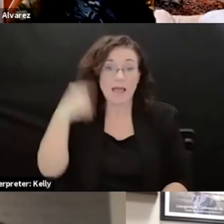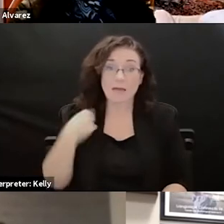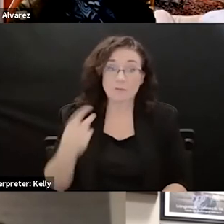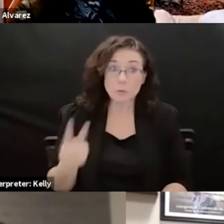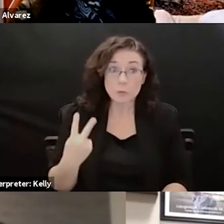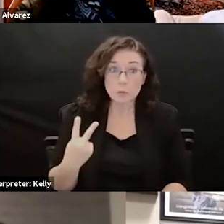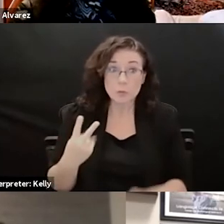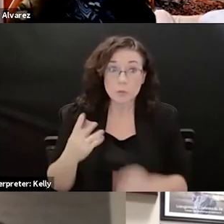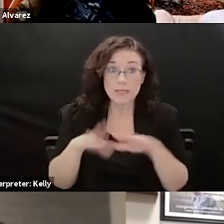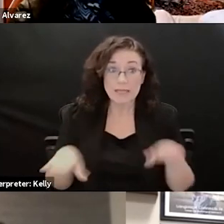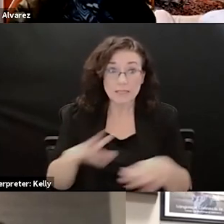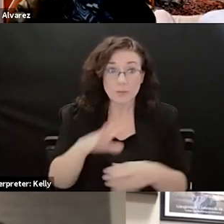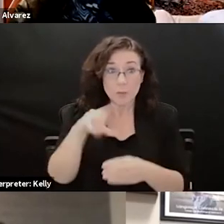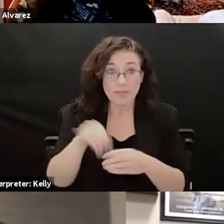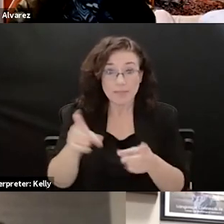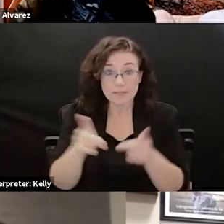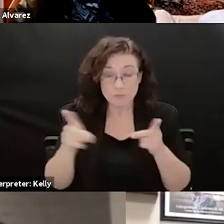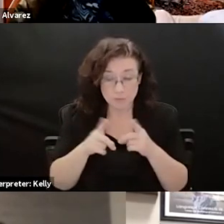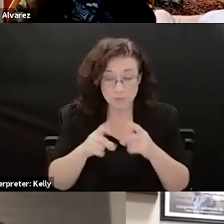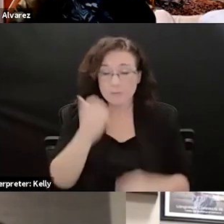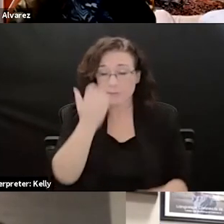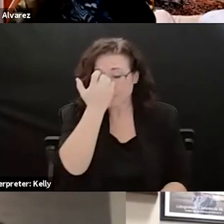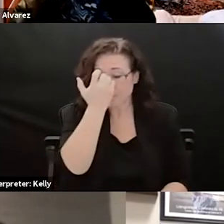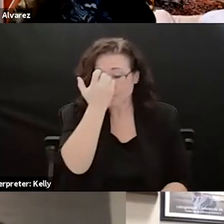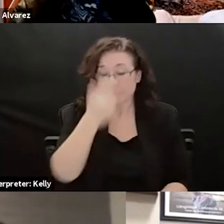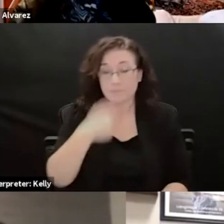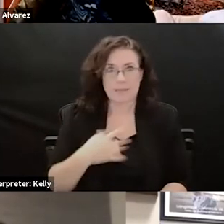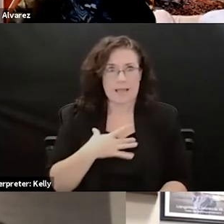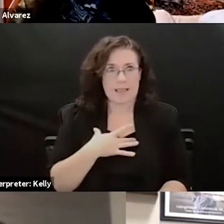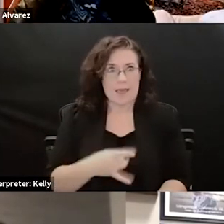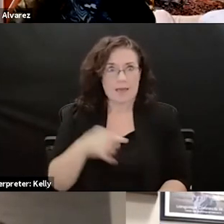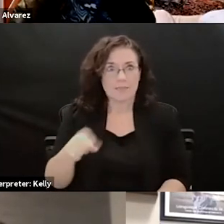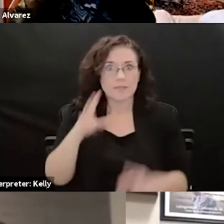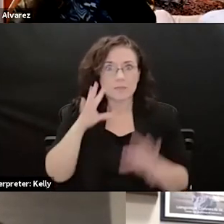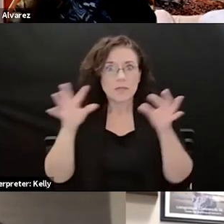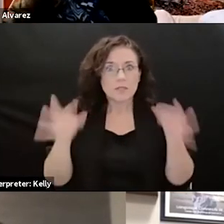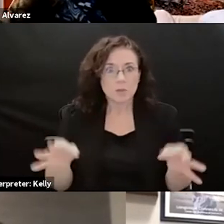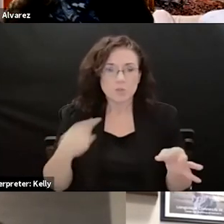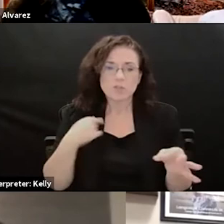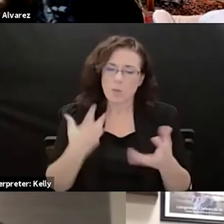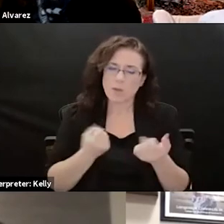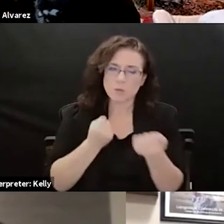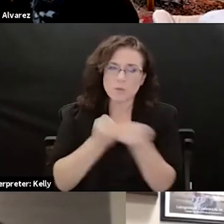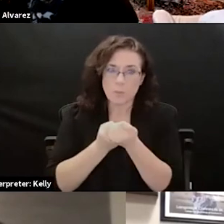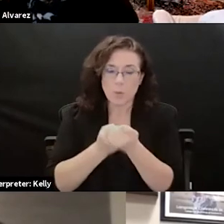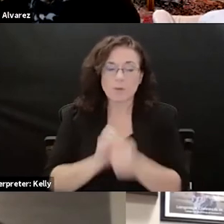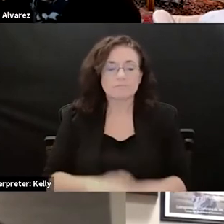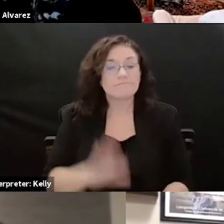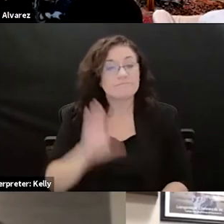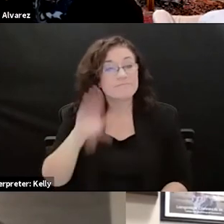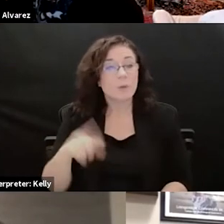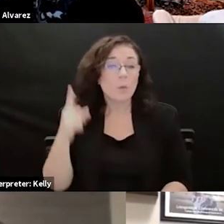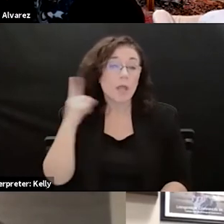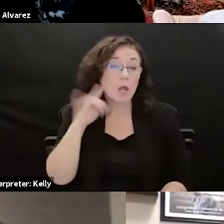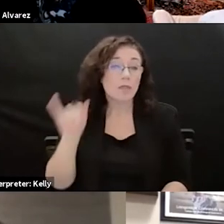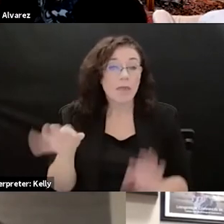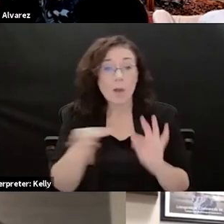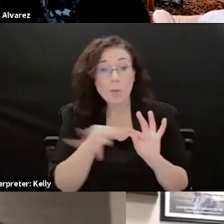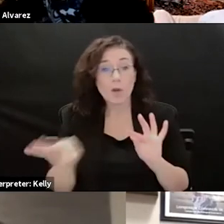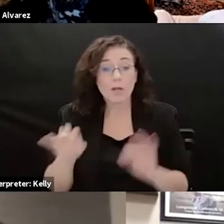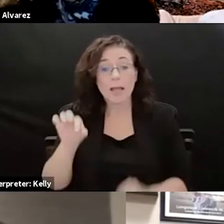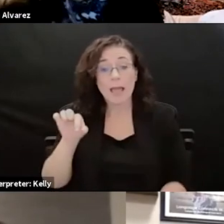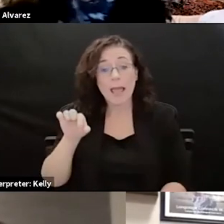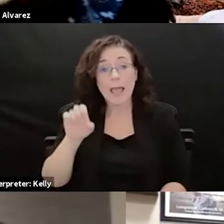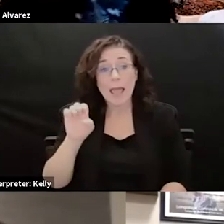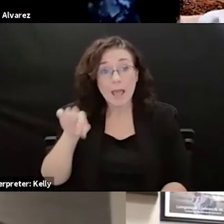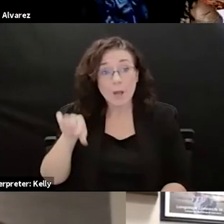the resolution that's being brought forward tonight and want to voice my strong support we hear the terms equity and diversity quite often